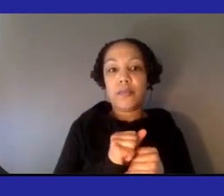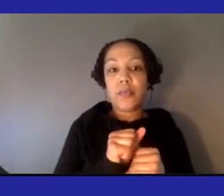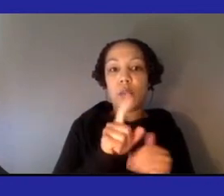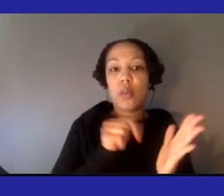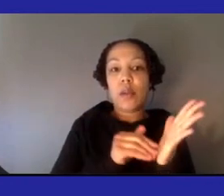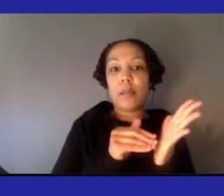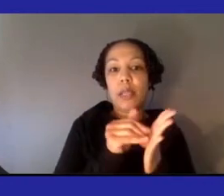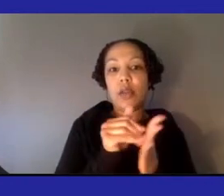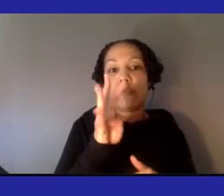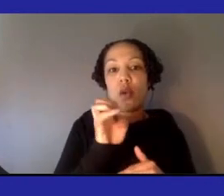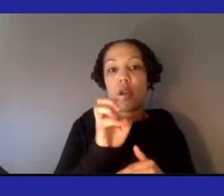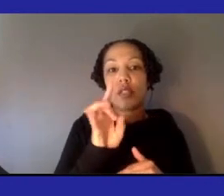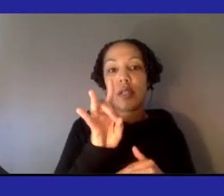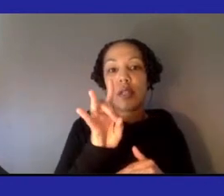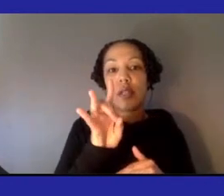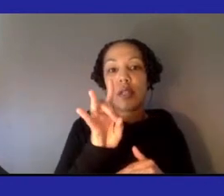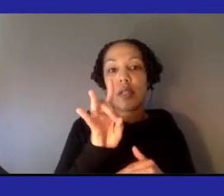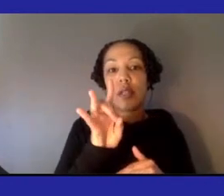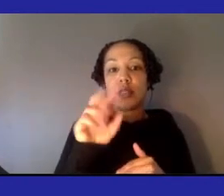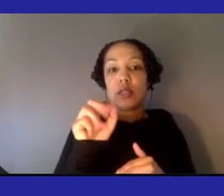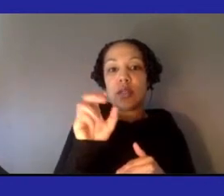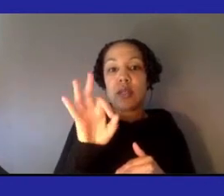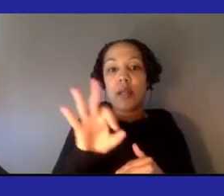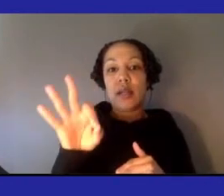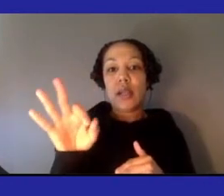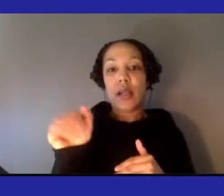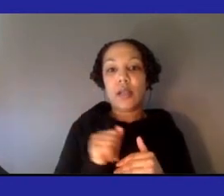$1,481,699, bringing the total cost not to exceed